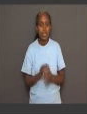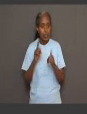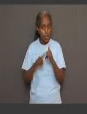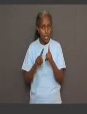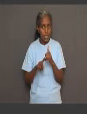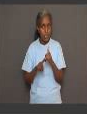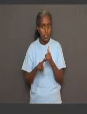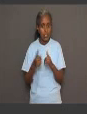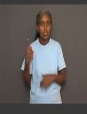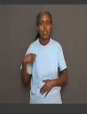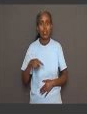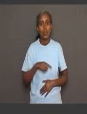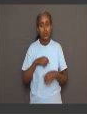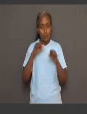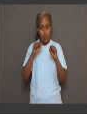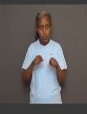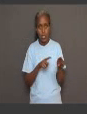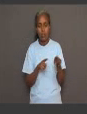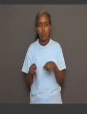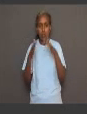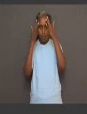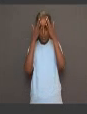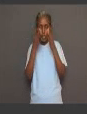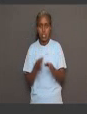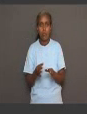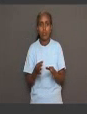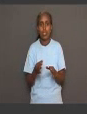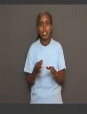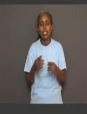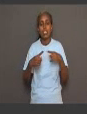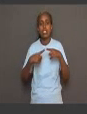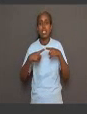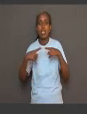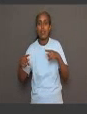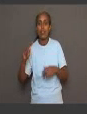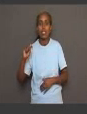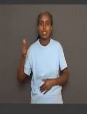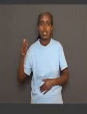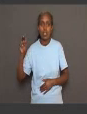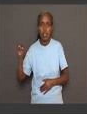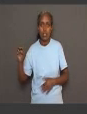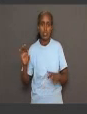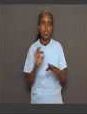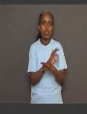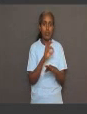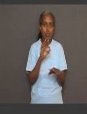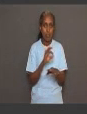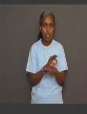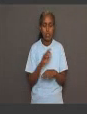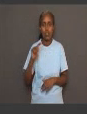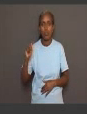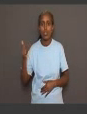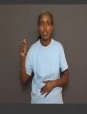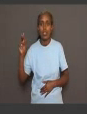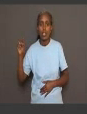Finally, we can also determine that the inverse tangent function of